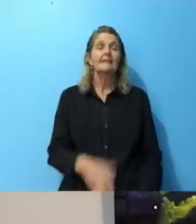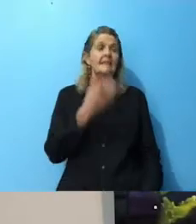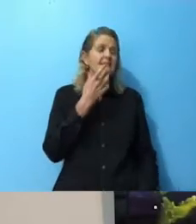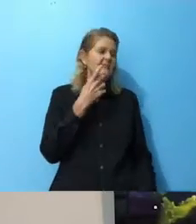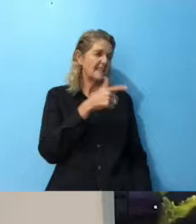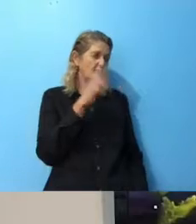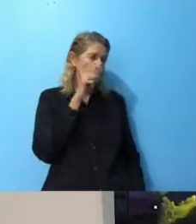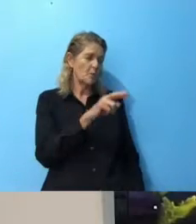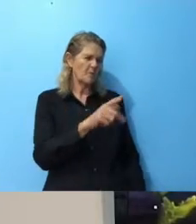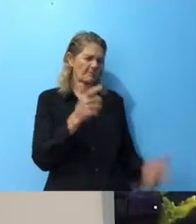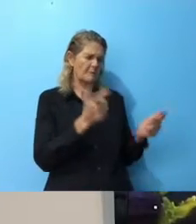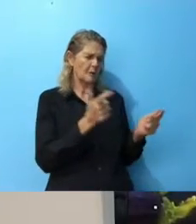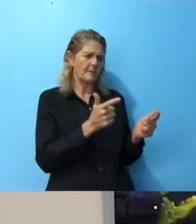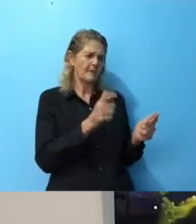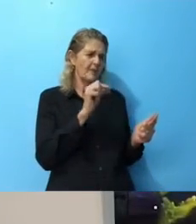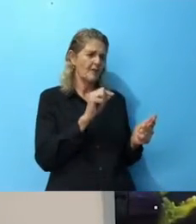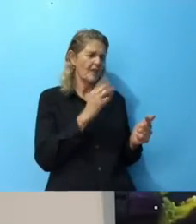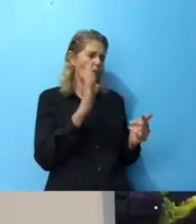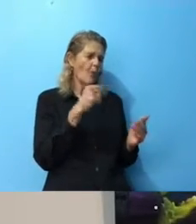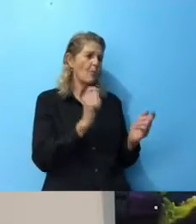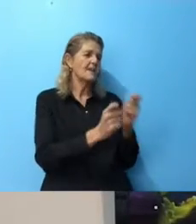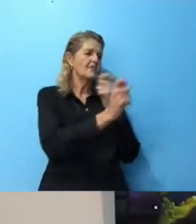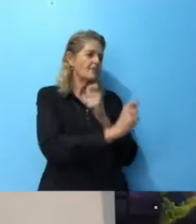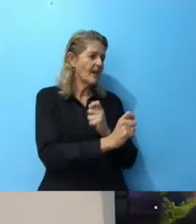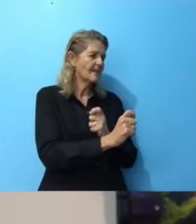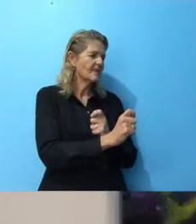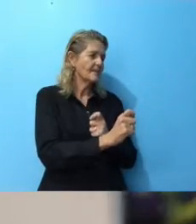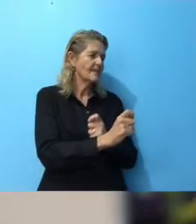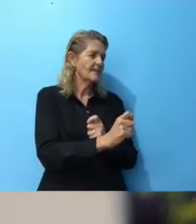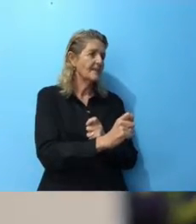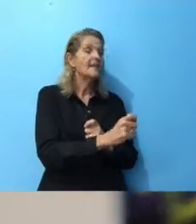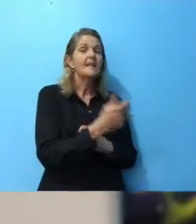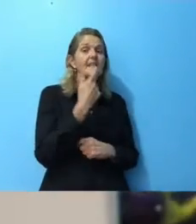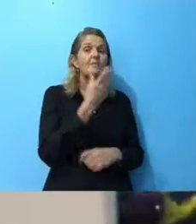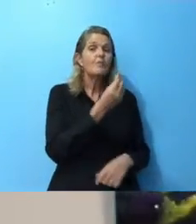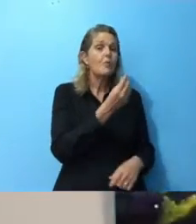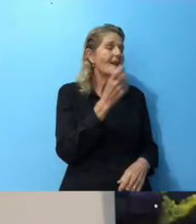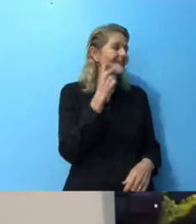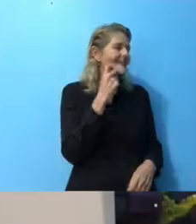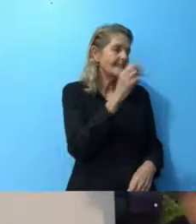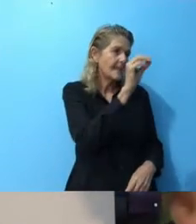And again, if something's too much and you don't like it, you can always pull it back, especially while it's wet.